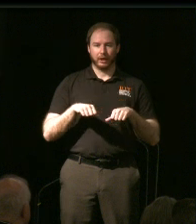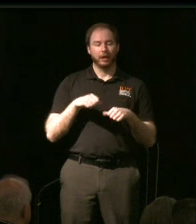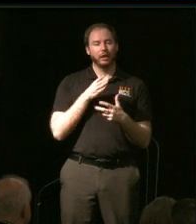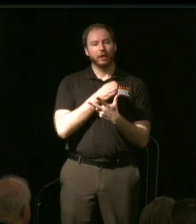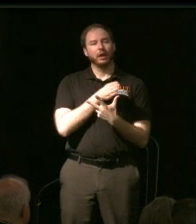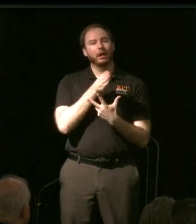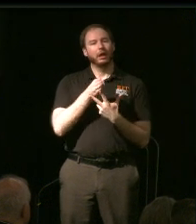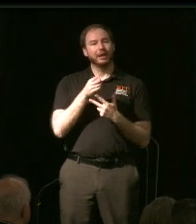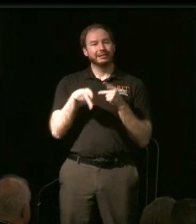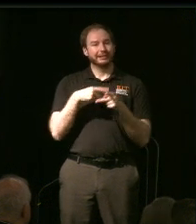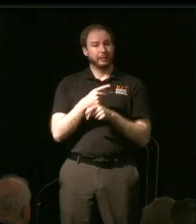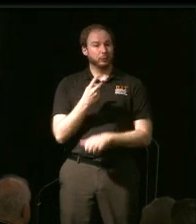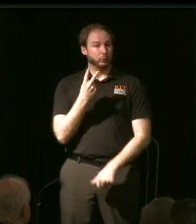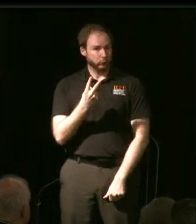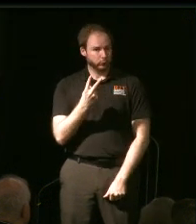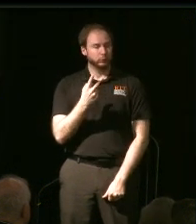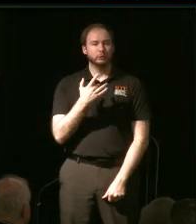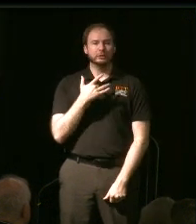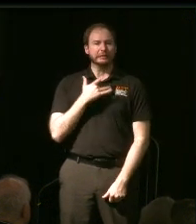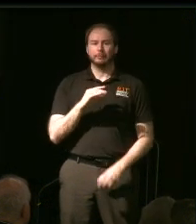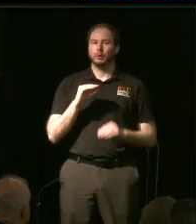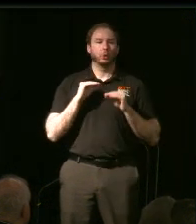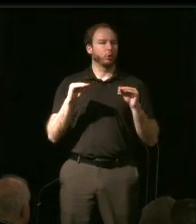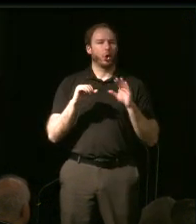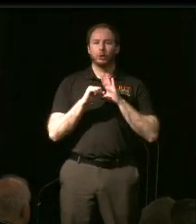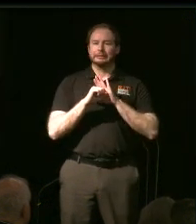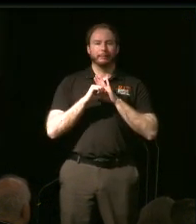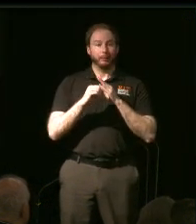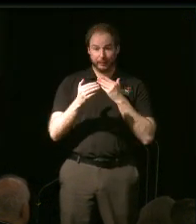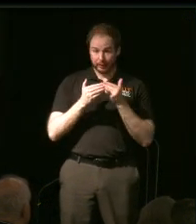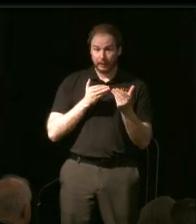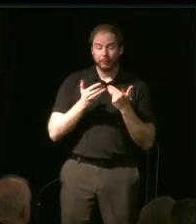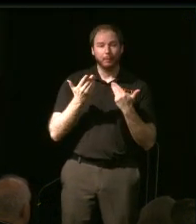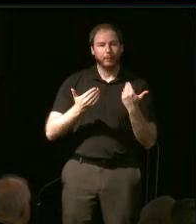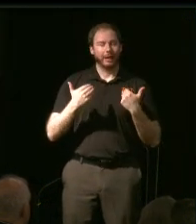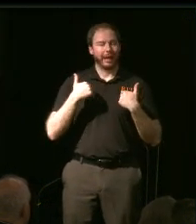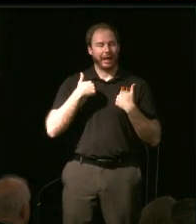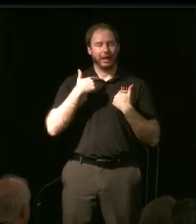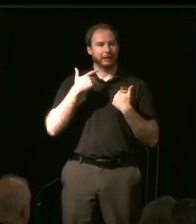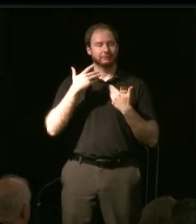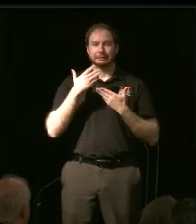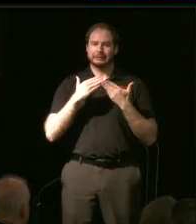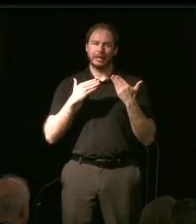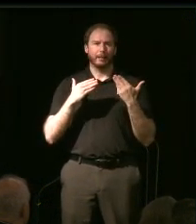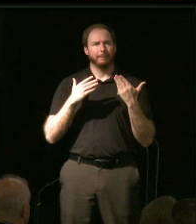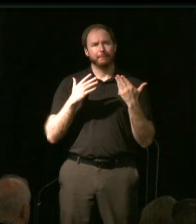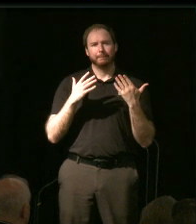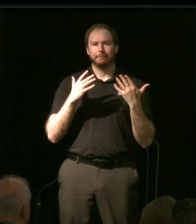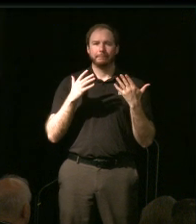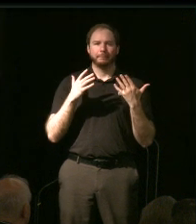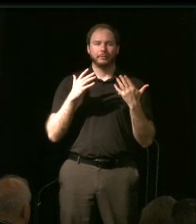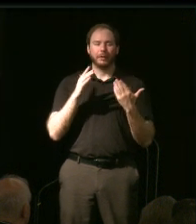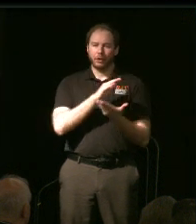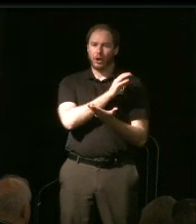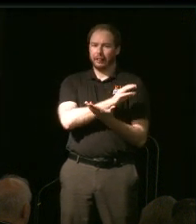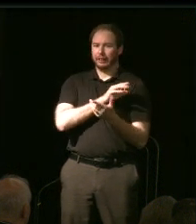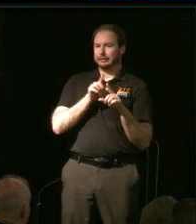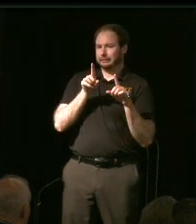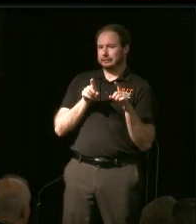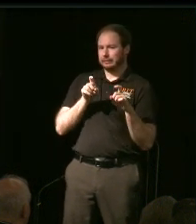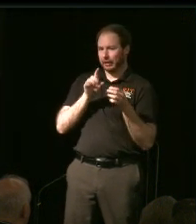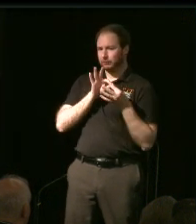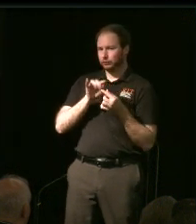type 2 are often asymptomatic, even though they may have some changes to their clinical testing